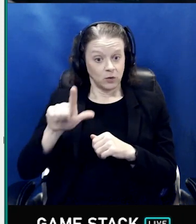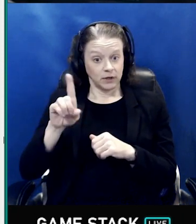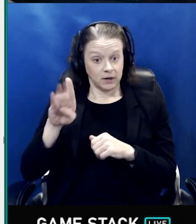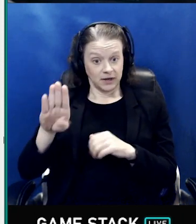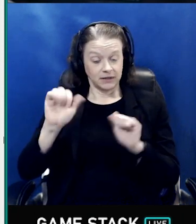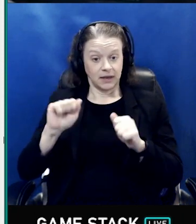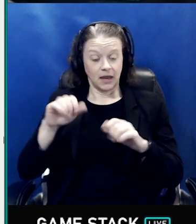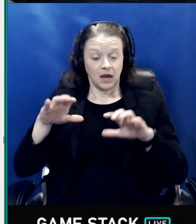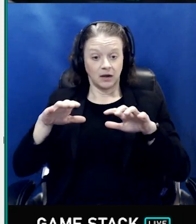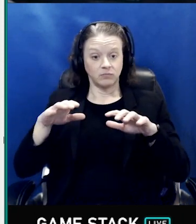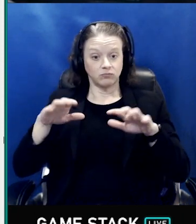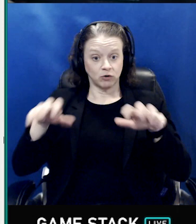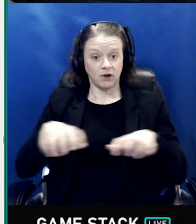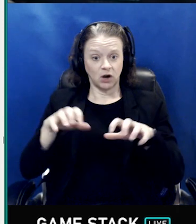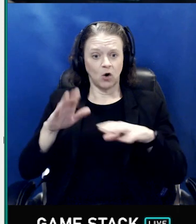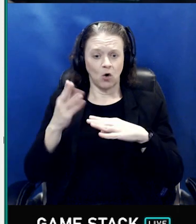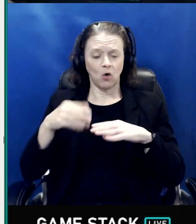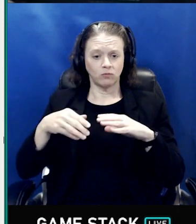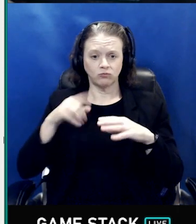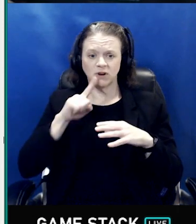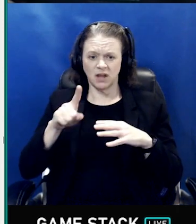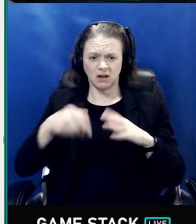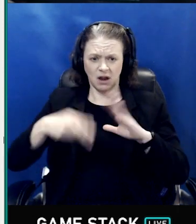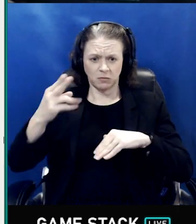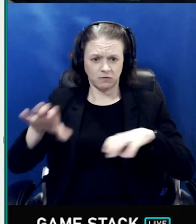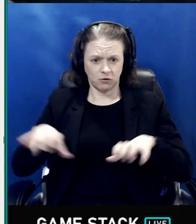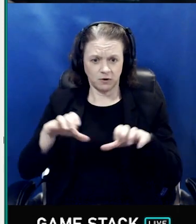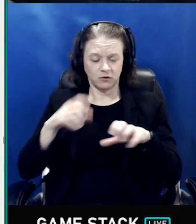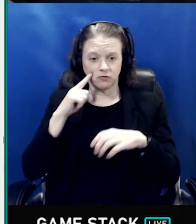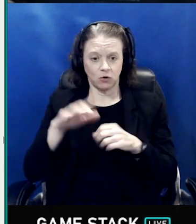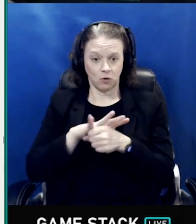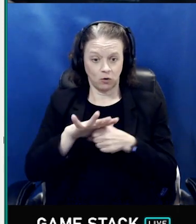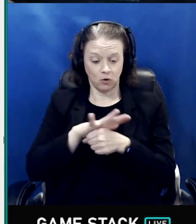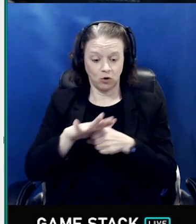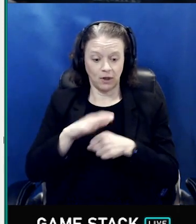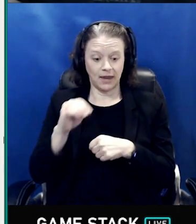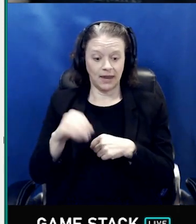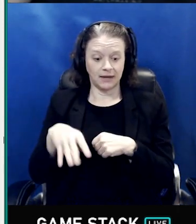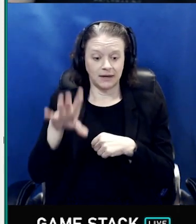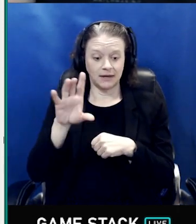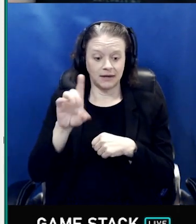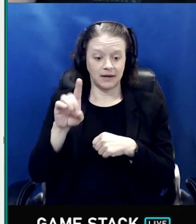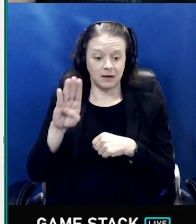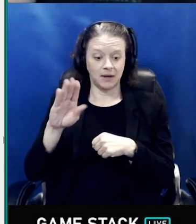local NVMe disk and high availability with needs for 9 of SLA.